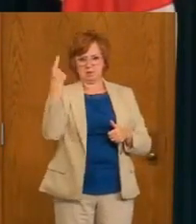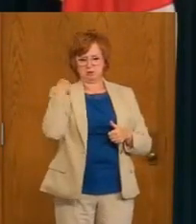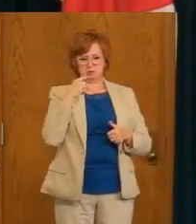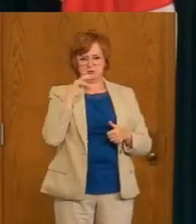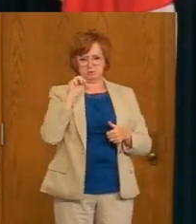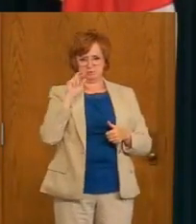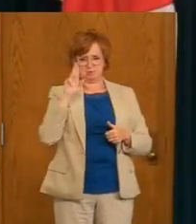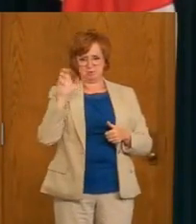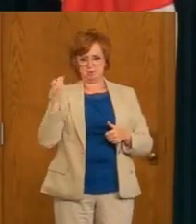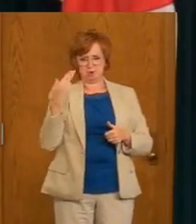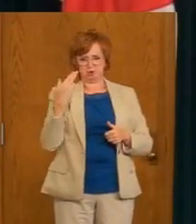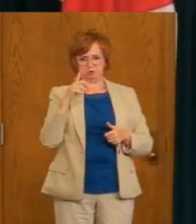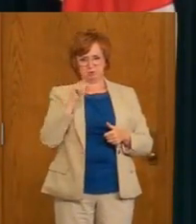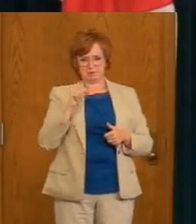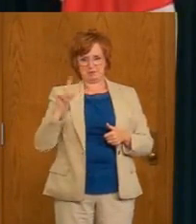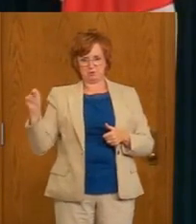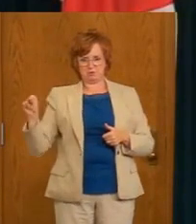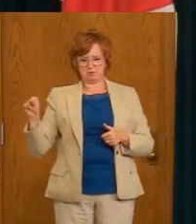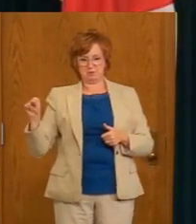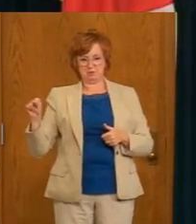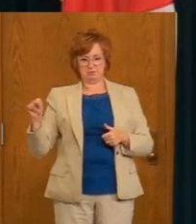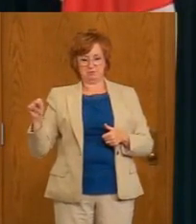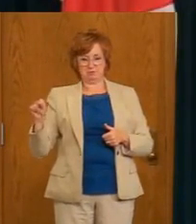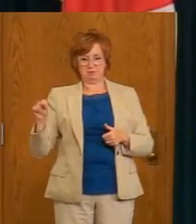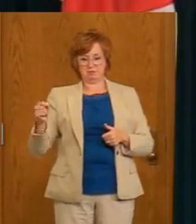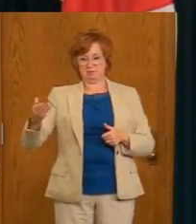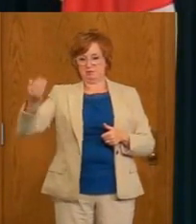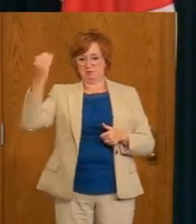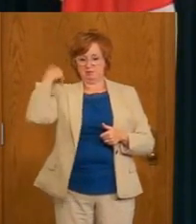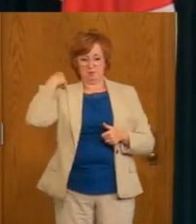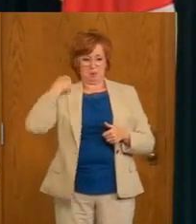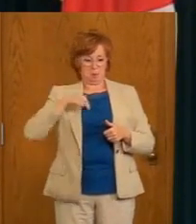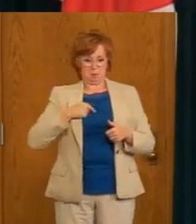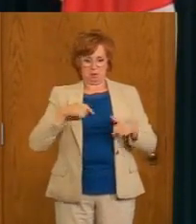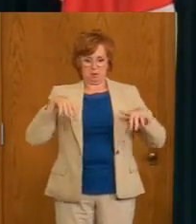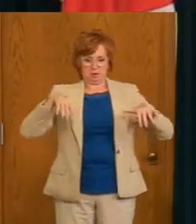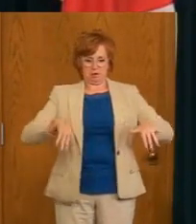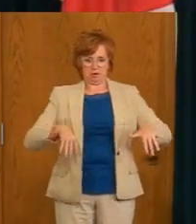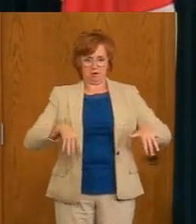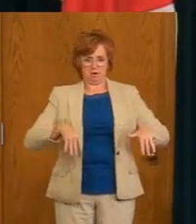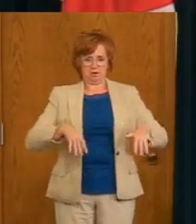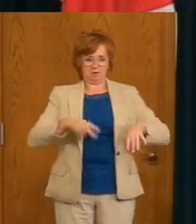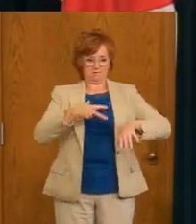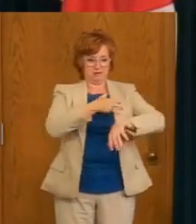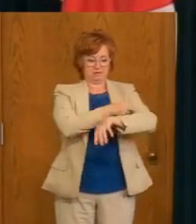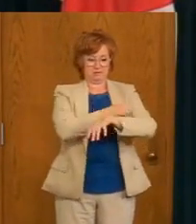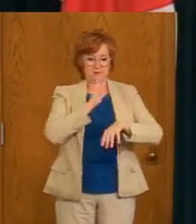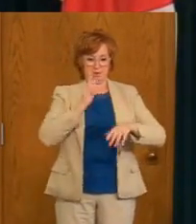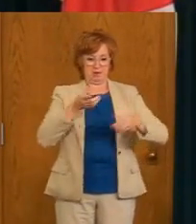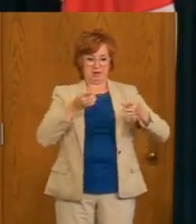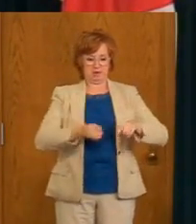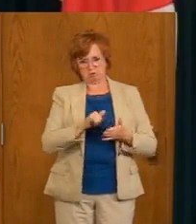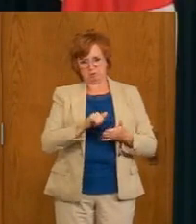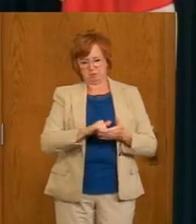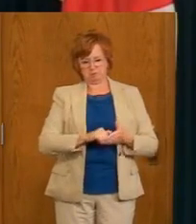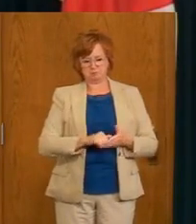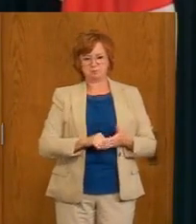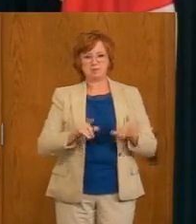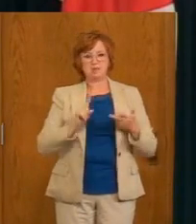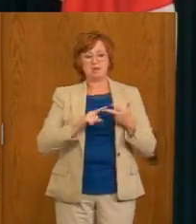I would really speak to those 10% who are vaccine hesitant and say, you know, do rethink this,